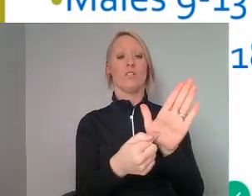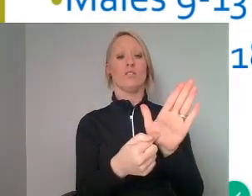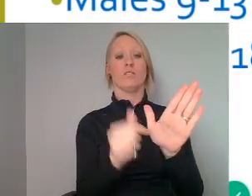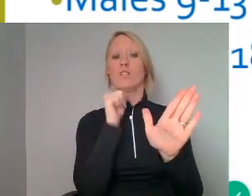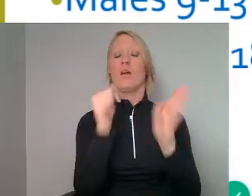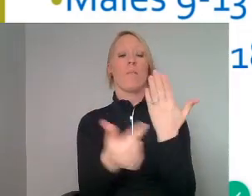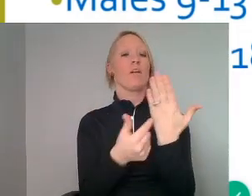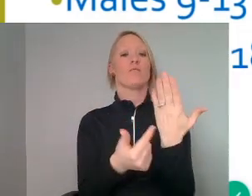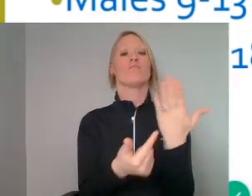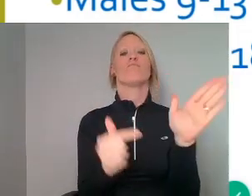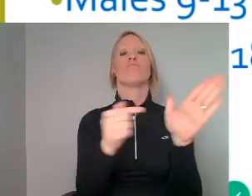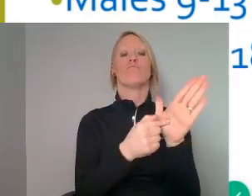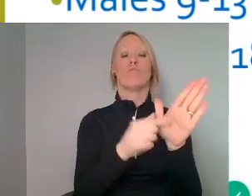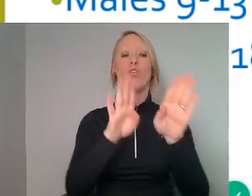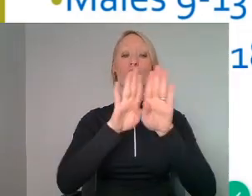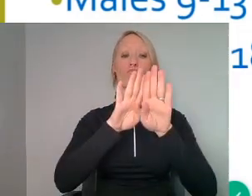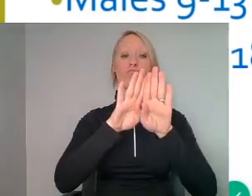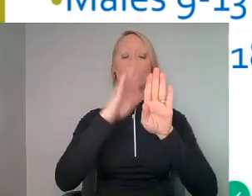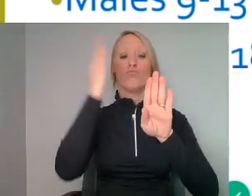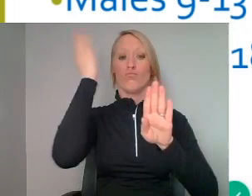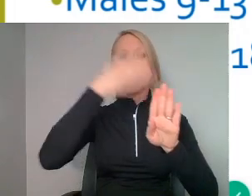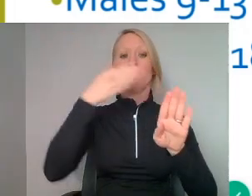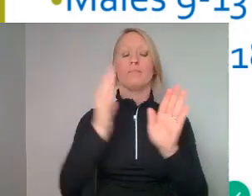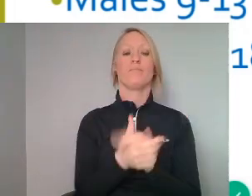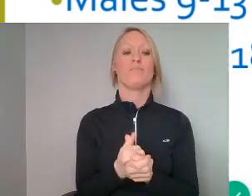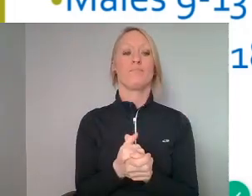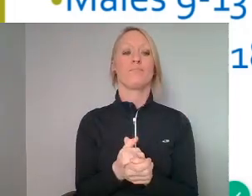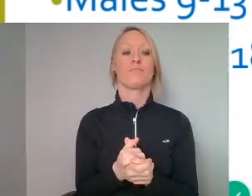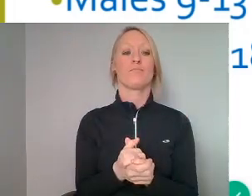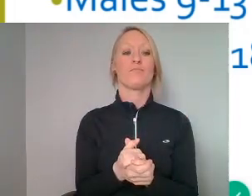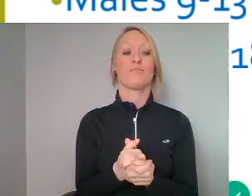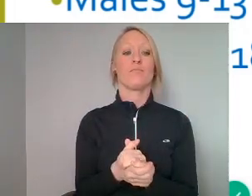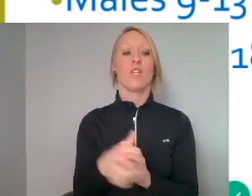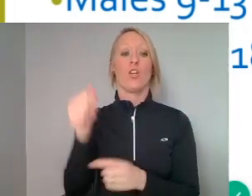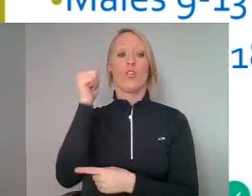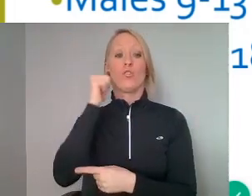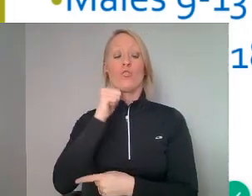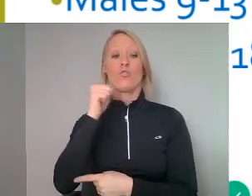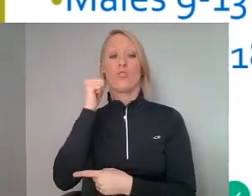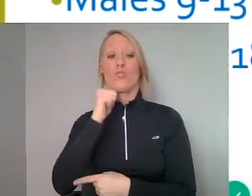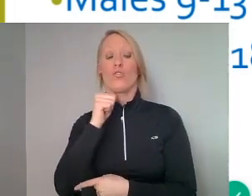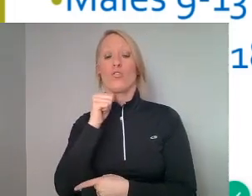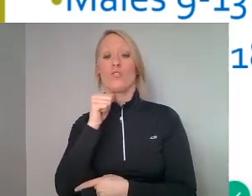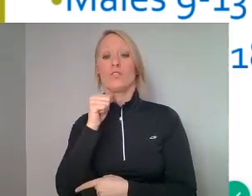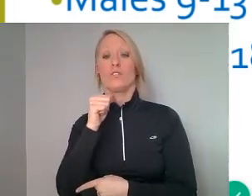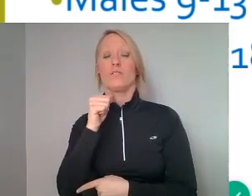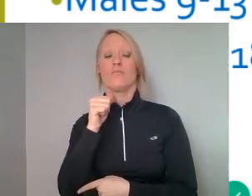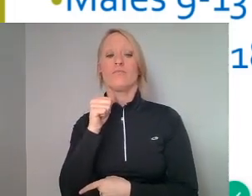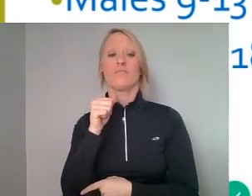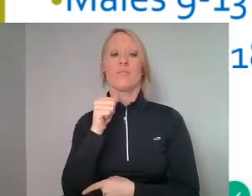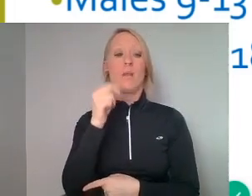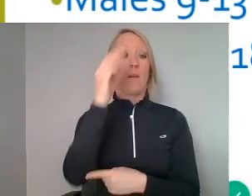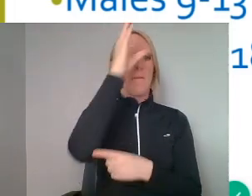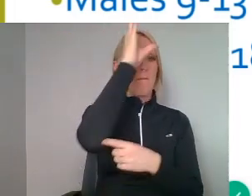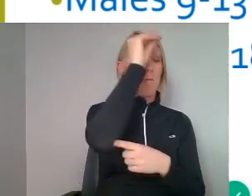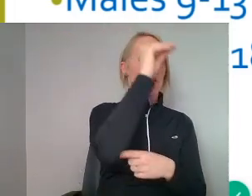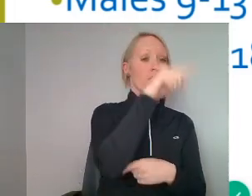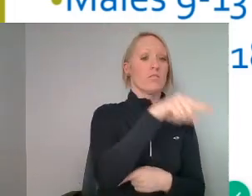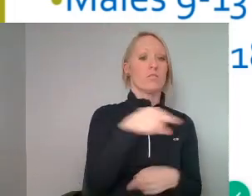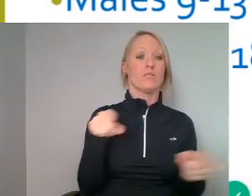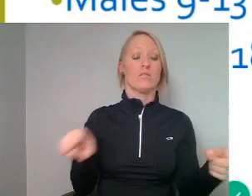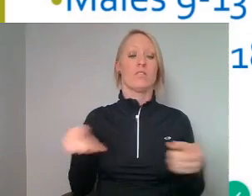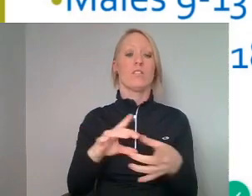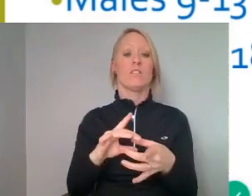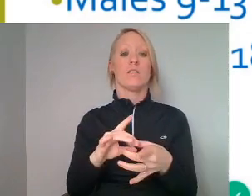you. So taking a look at this, it's divided by females and males and different age groups. Depending